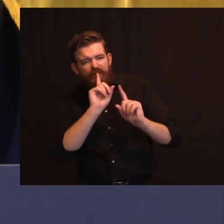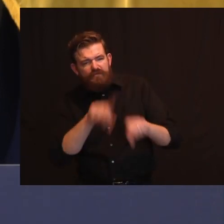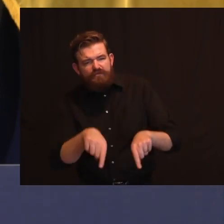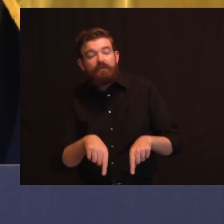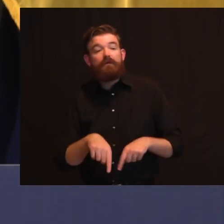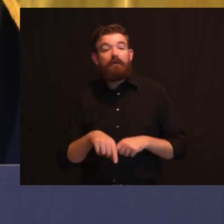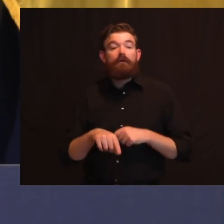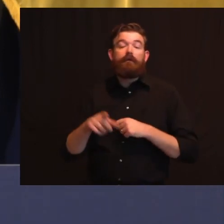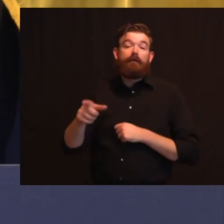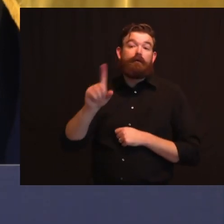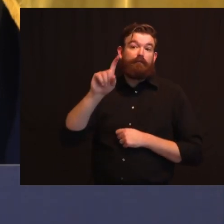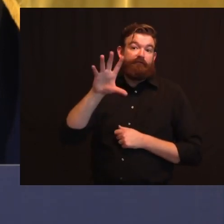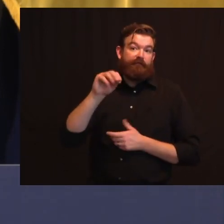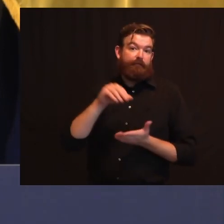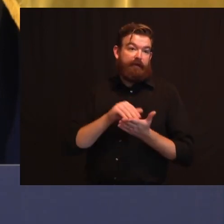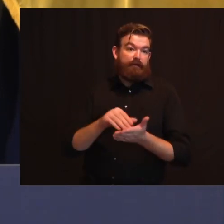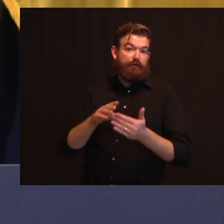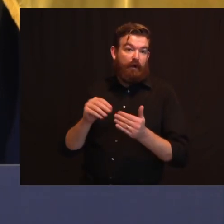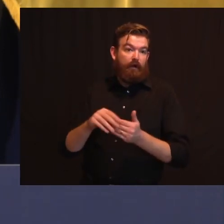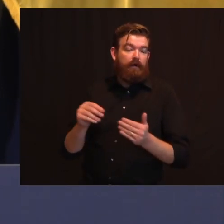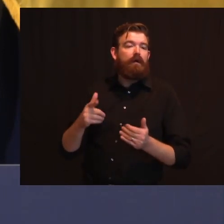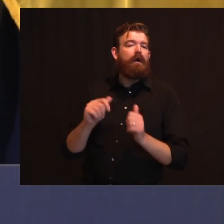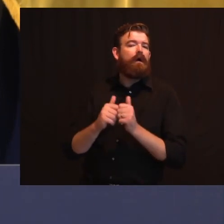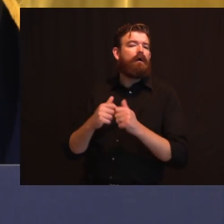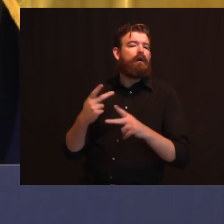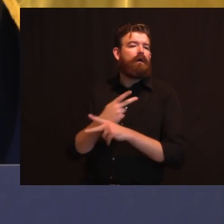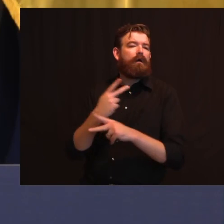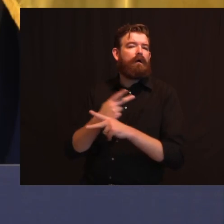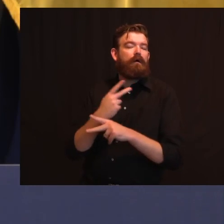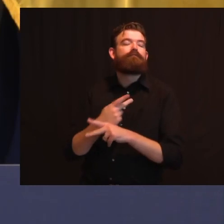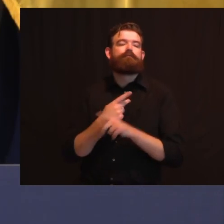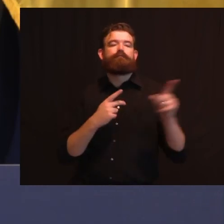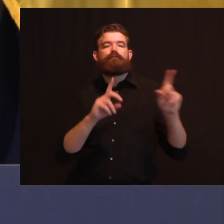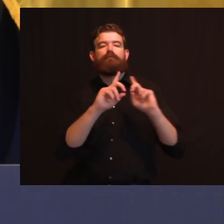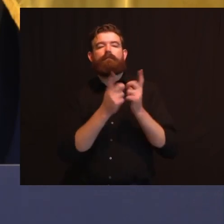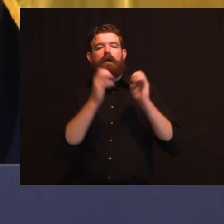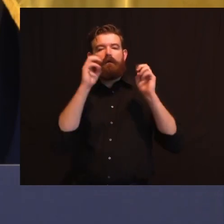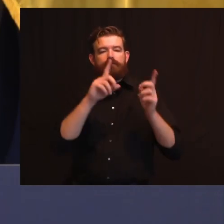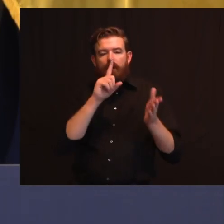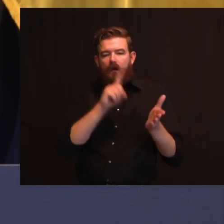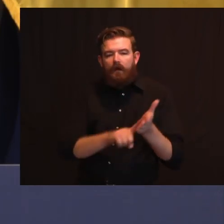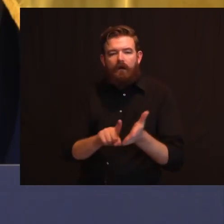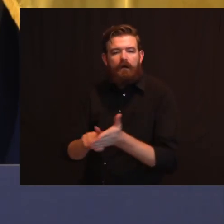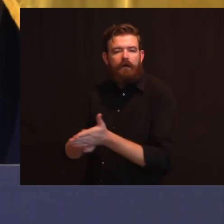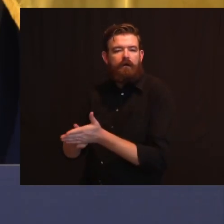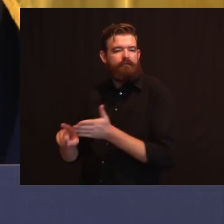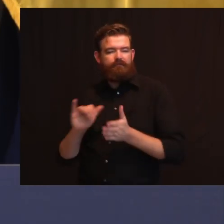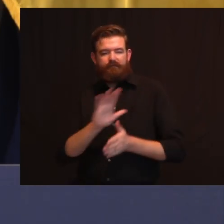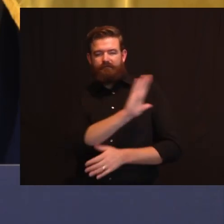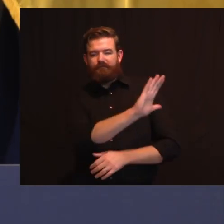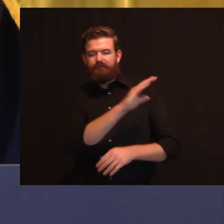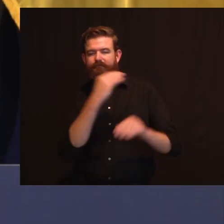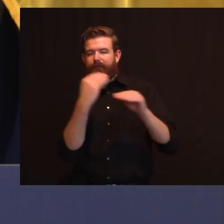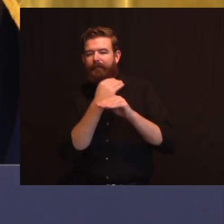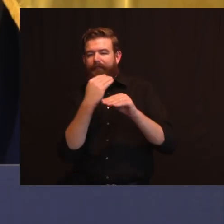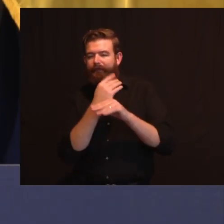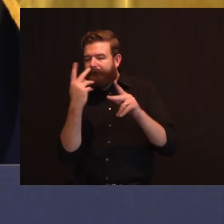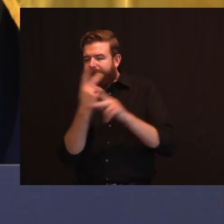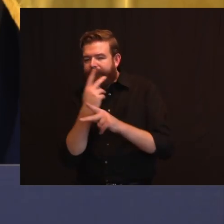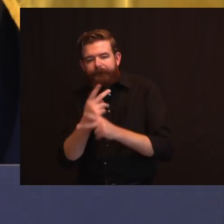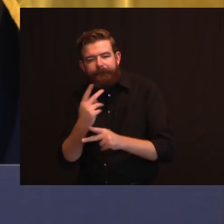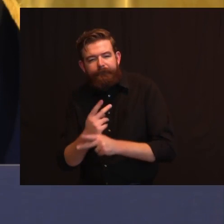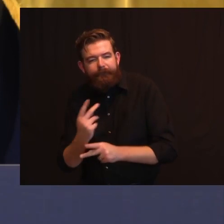of Education, which was announced at the event, or multiple events that we did on the digital divide funding through CARES. I believe the